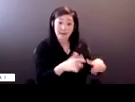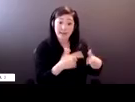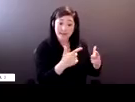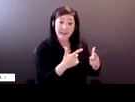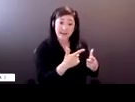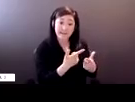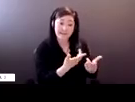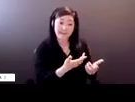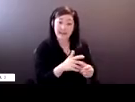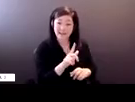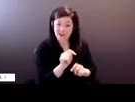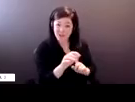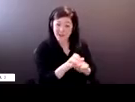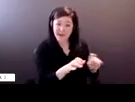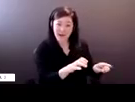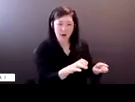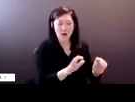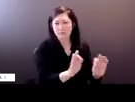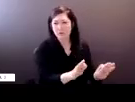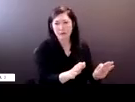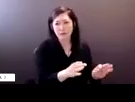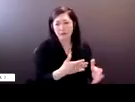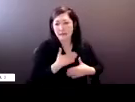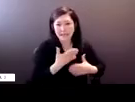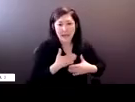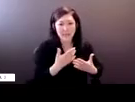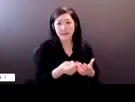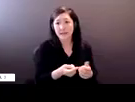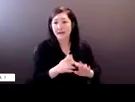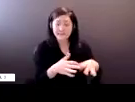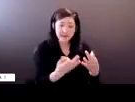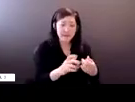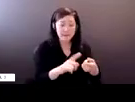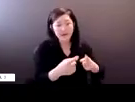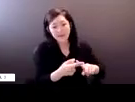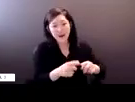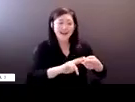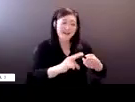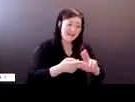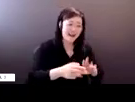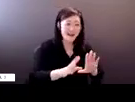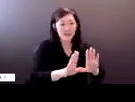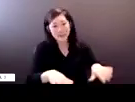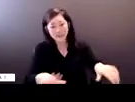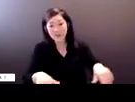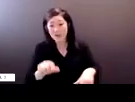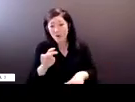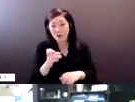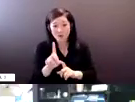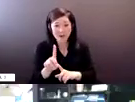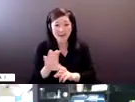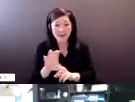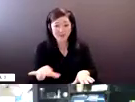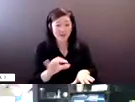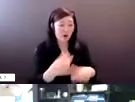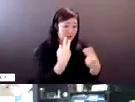neighbour, her children and her grandchildren could visit, and she could talk on the phone and FaceTime her family in Australia and overseas. And